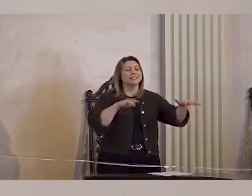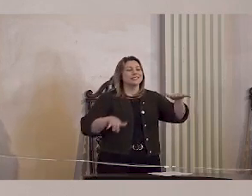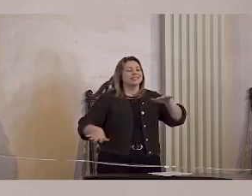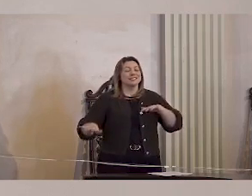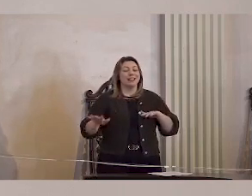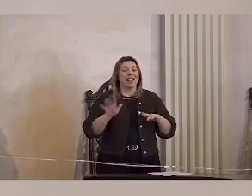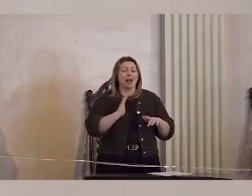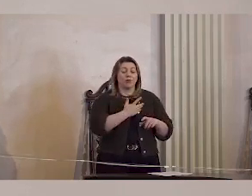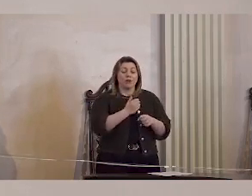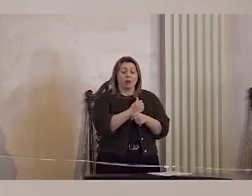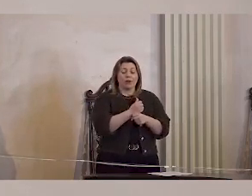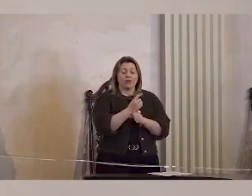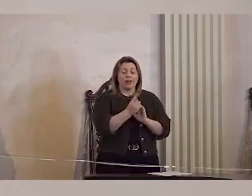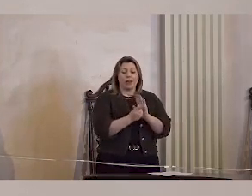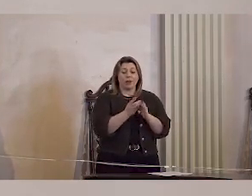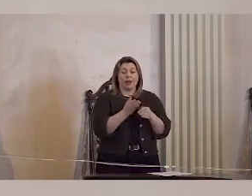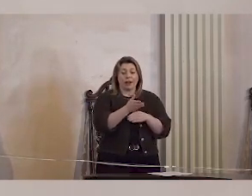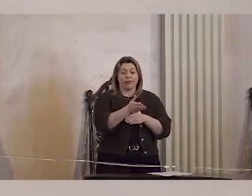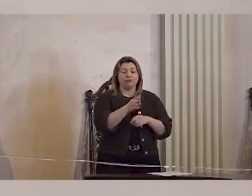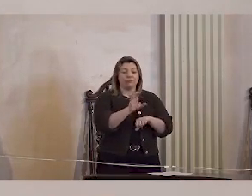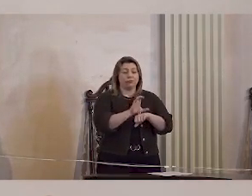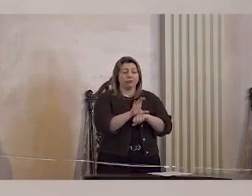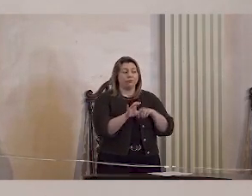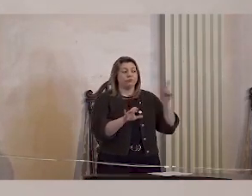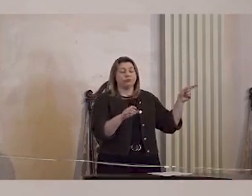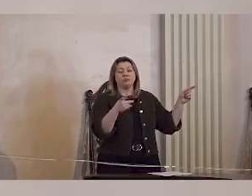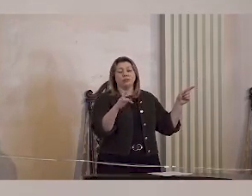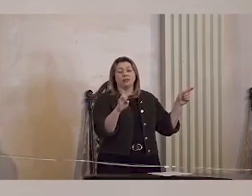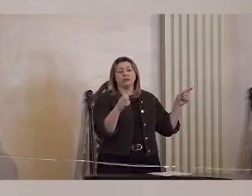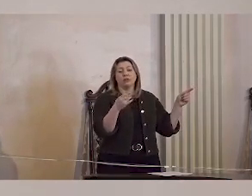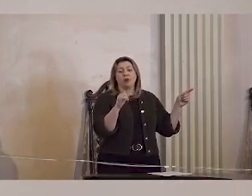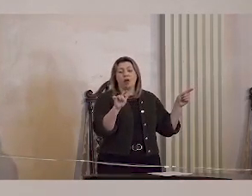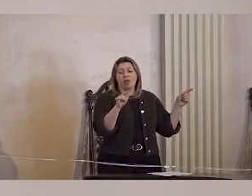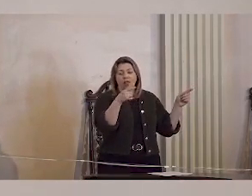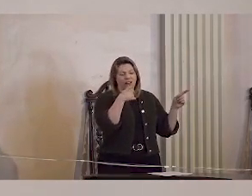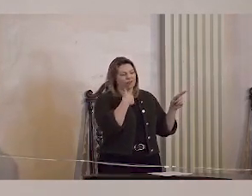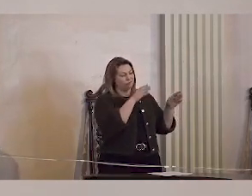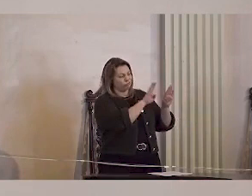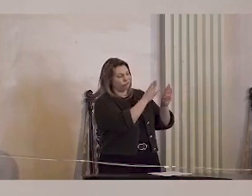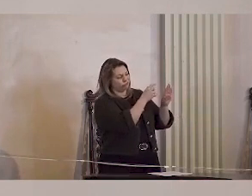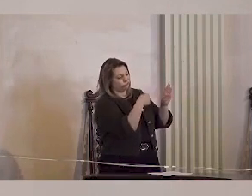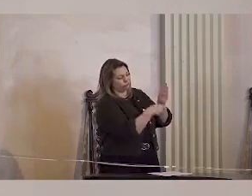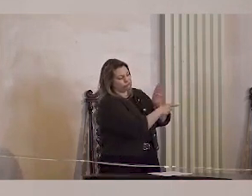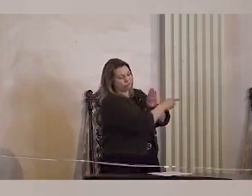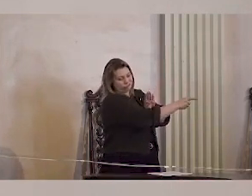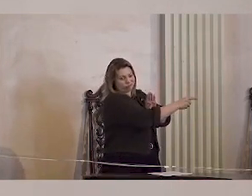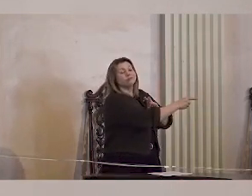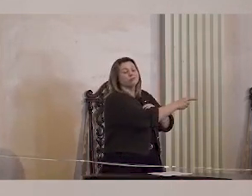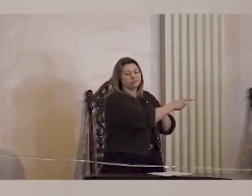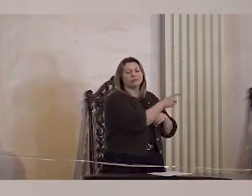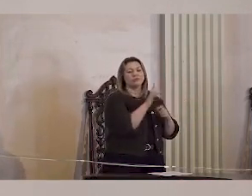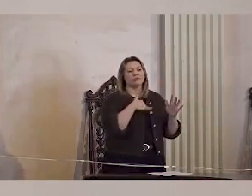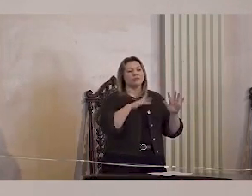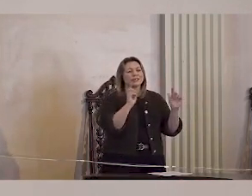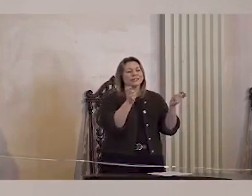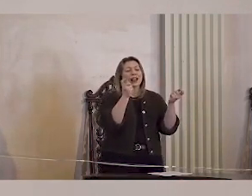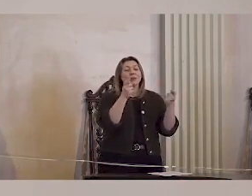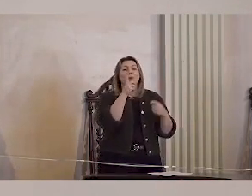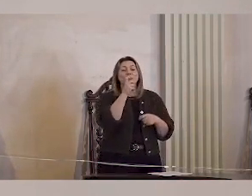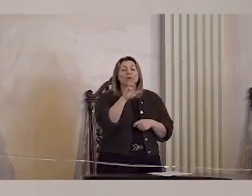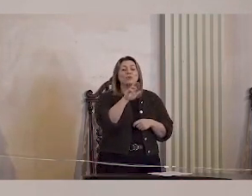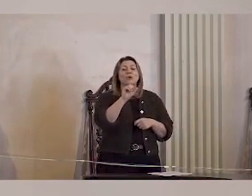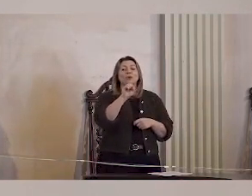Our coffee hour after service is going to be in Pierce Hall out the doors to your right, and we will celebrate Rose